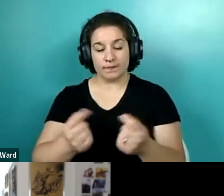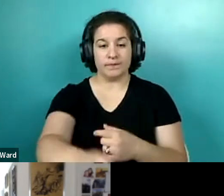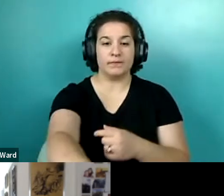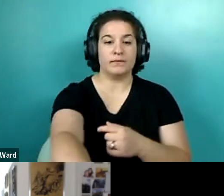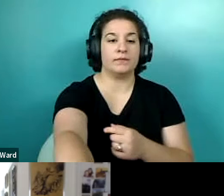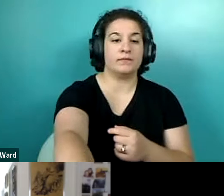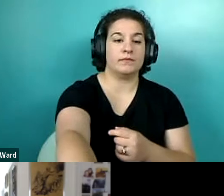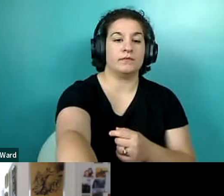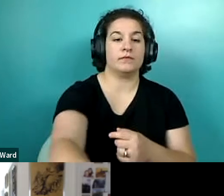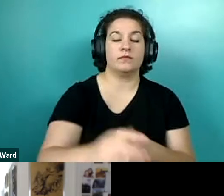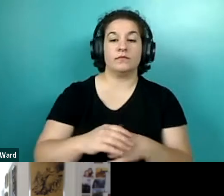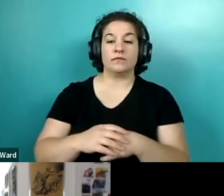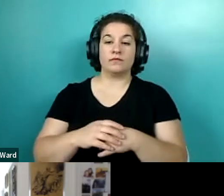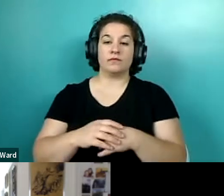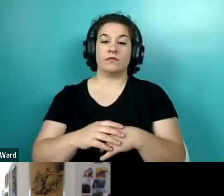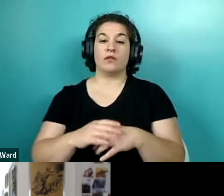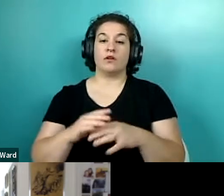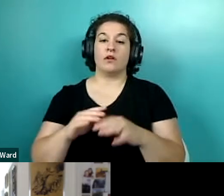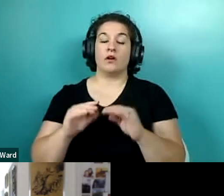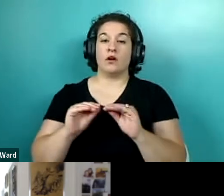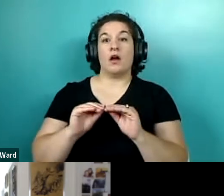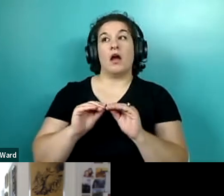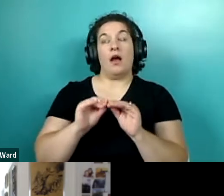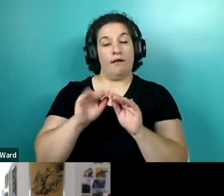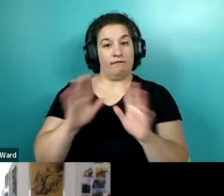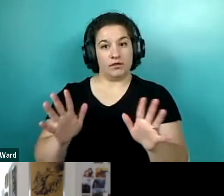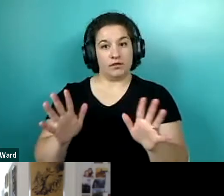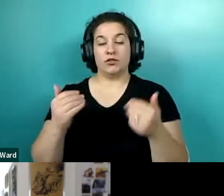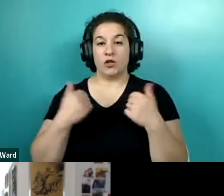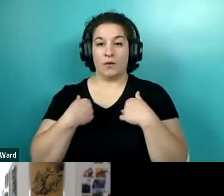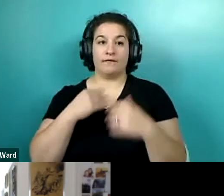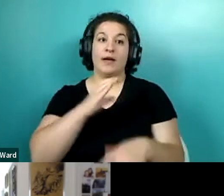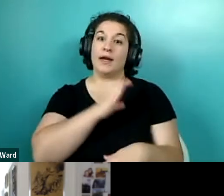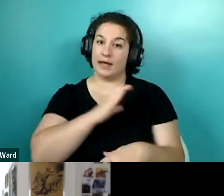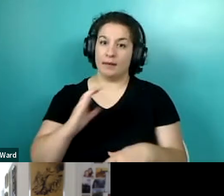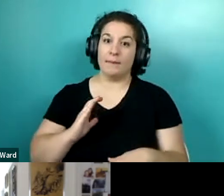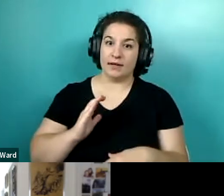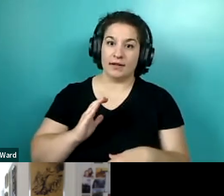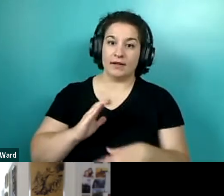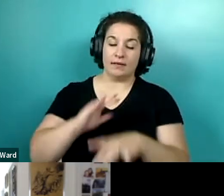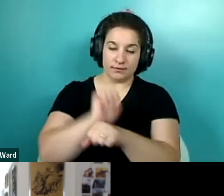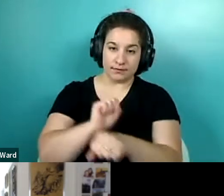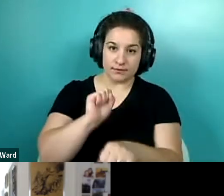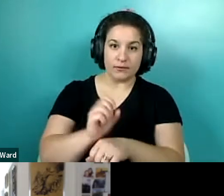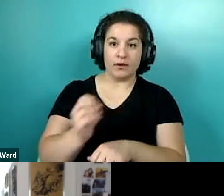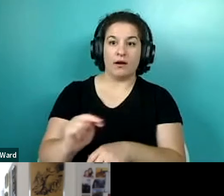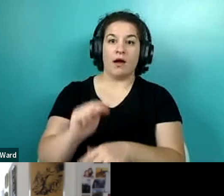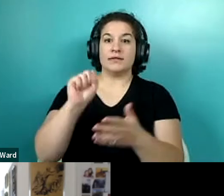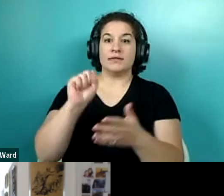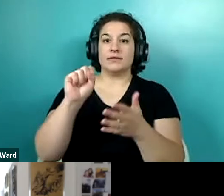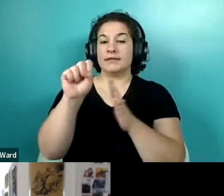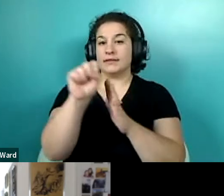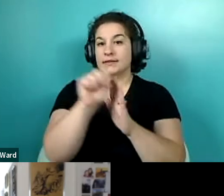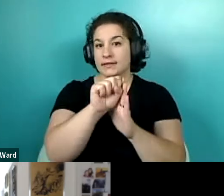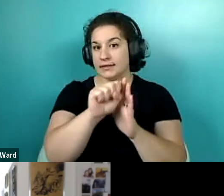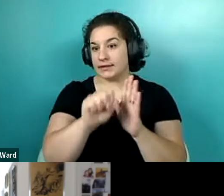So obviously you've got a committee, that's working on statewide